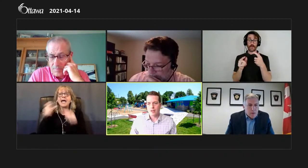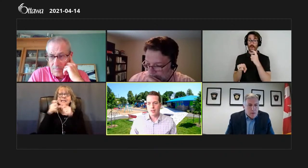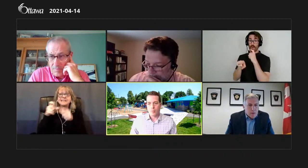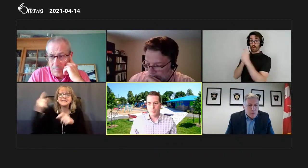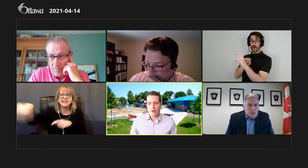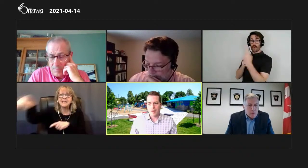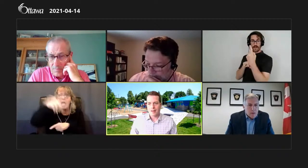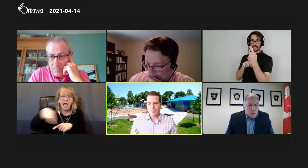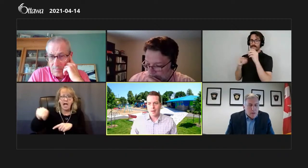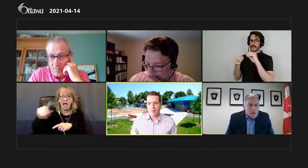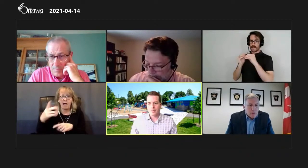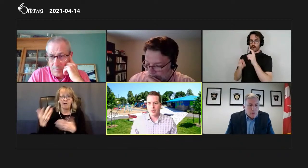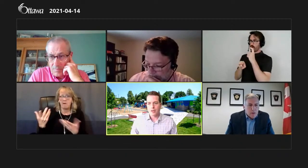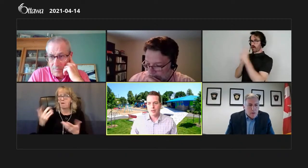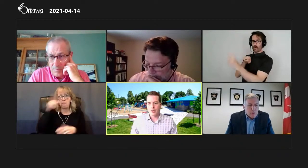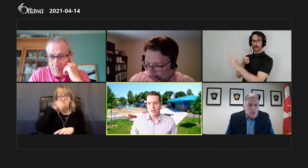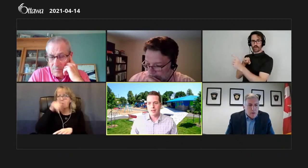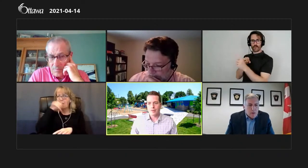to register.